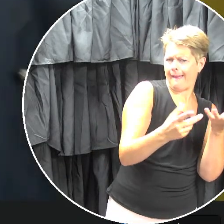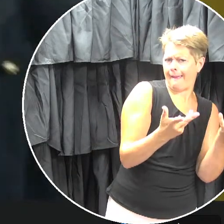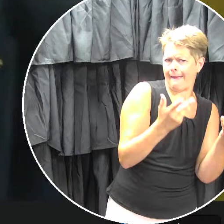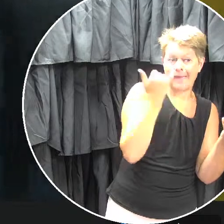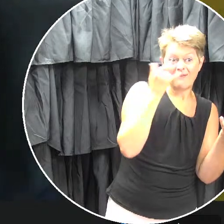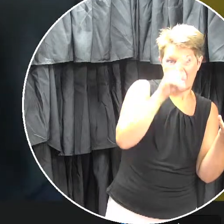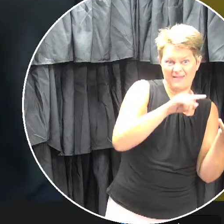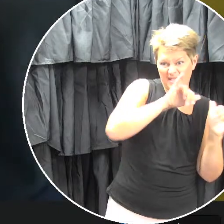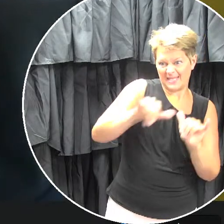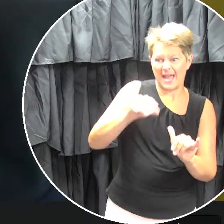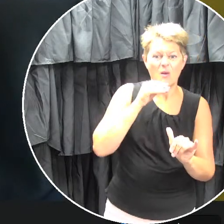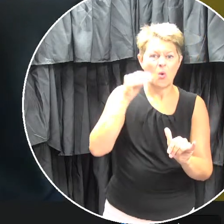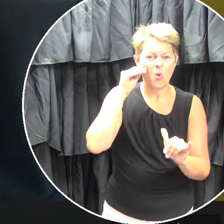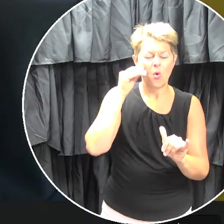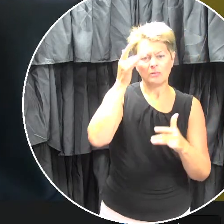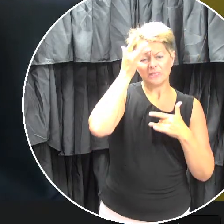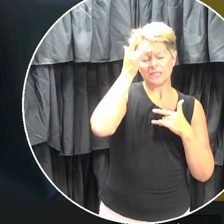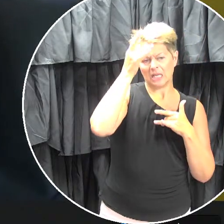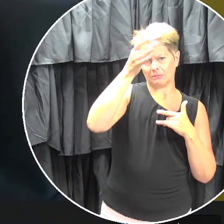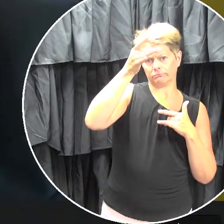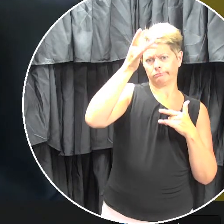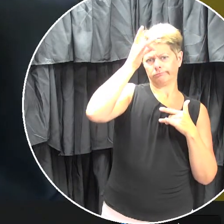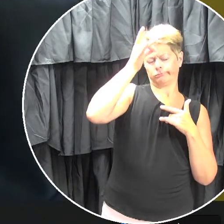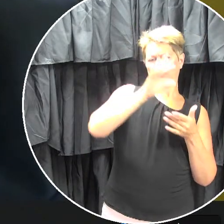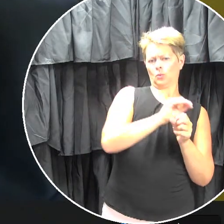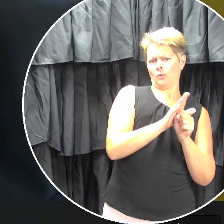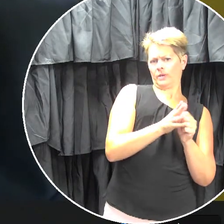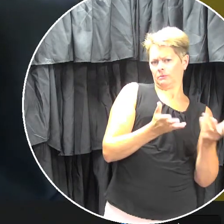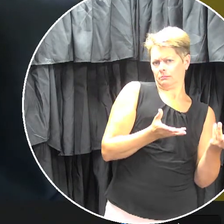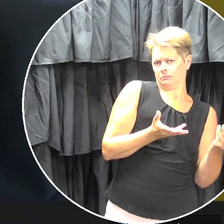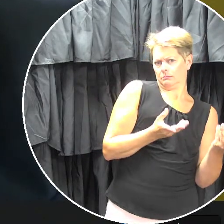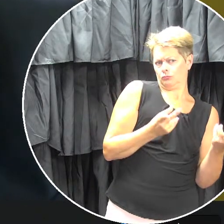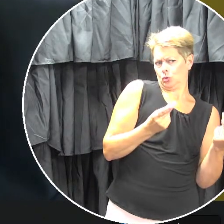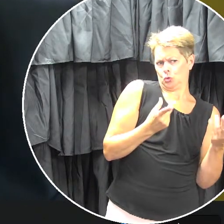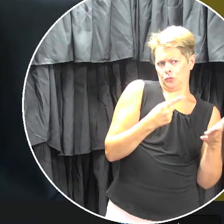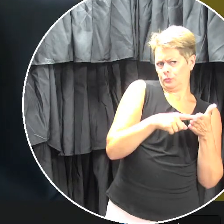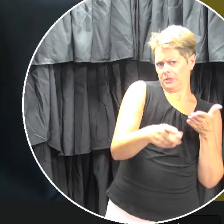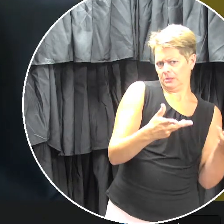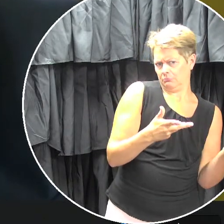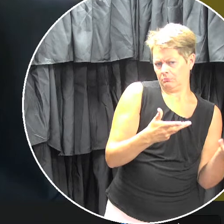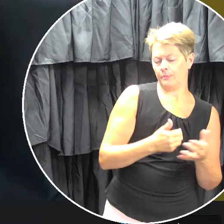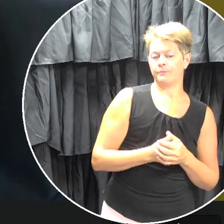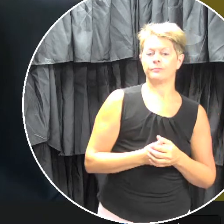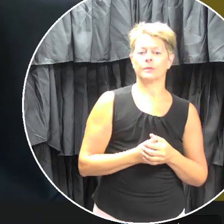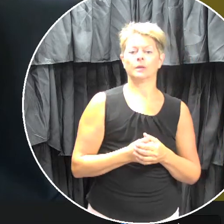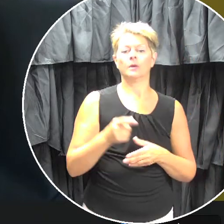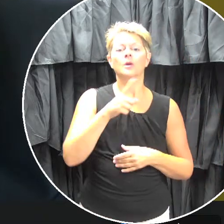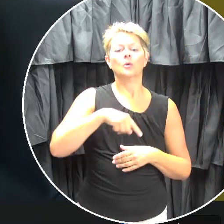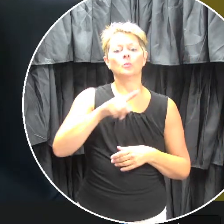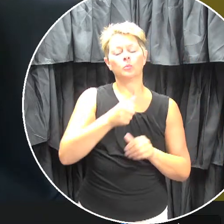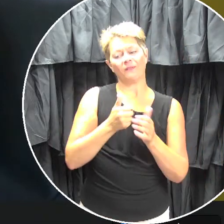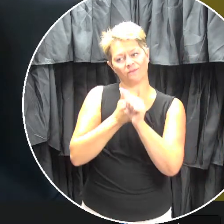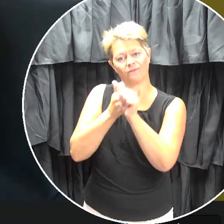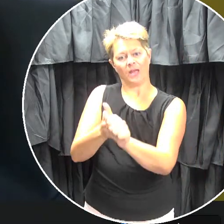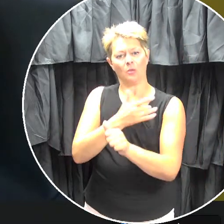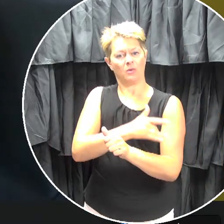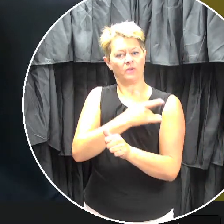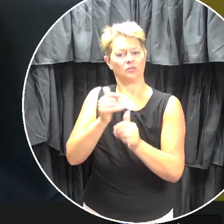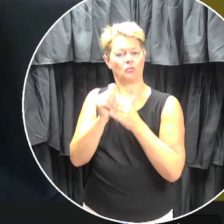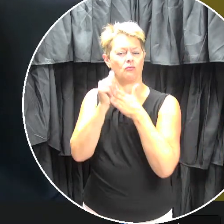So we are compliant with the provincial guideline with respect to